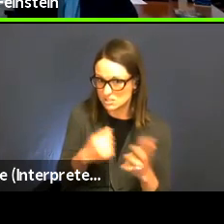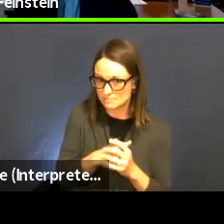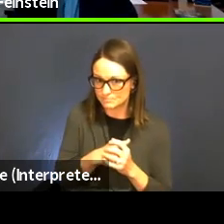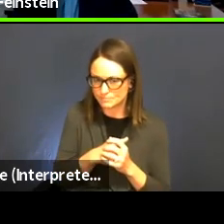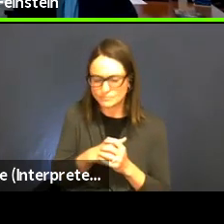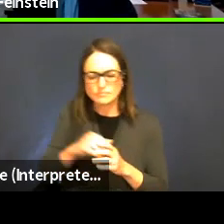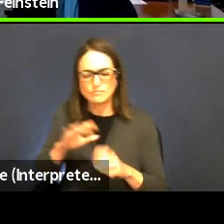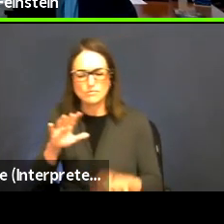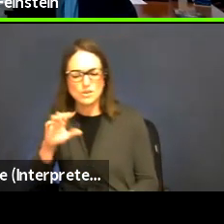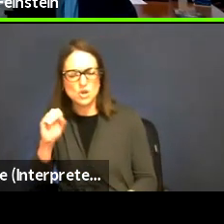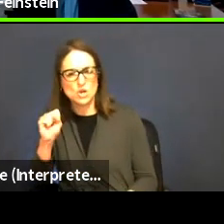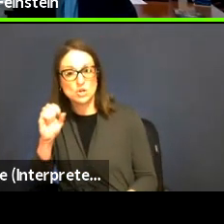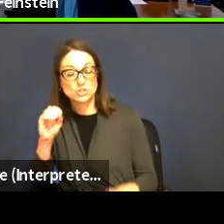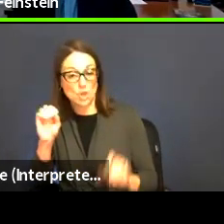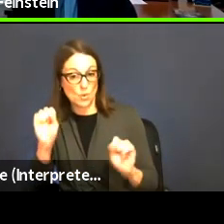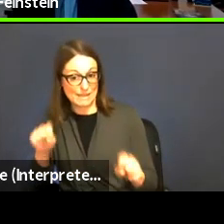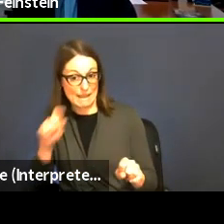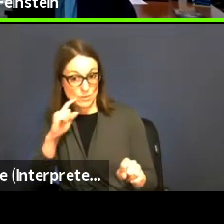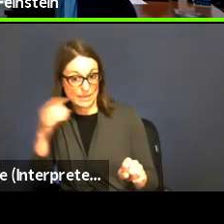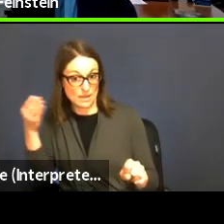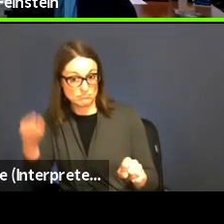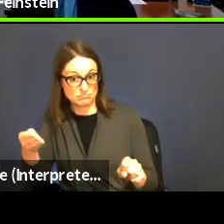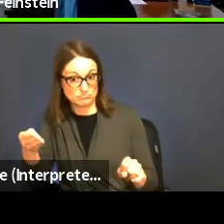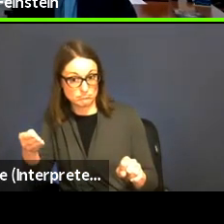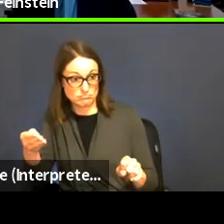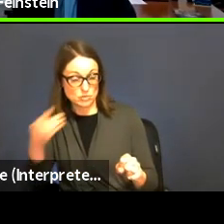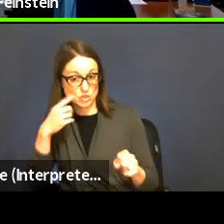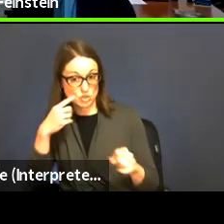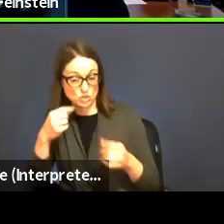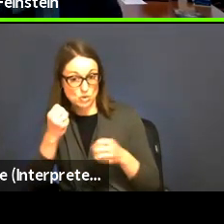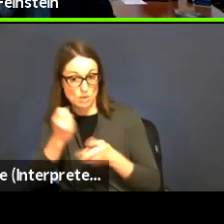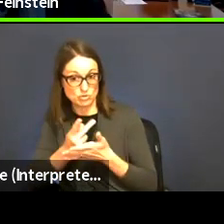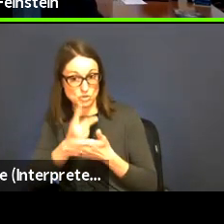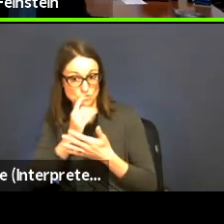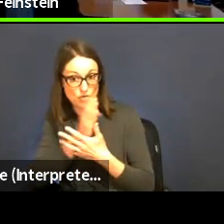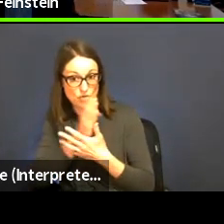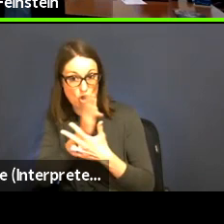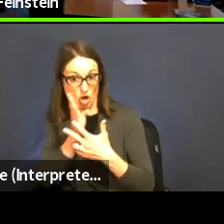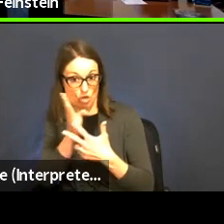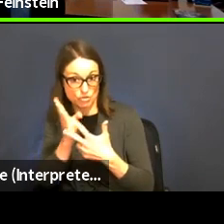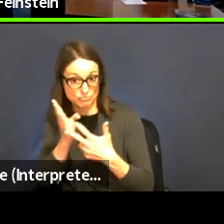So can we get a motion to approve all three of those?